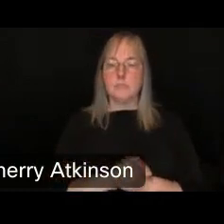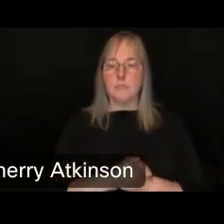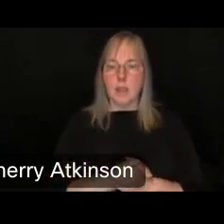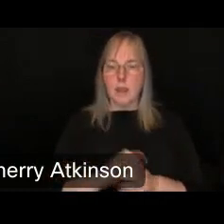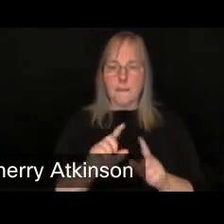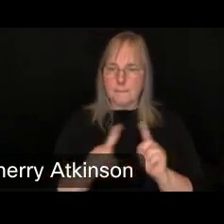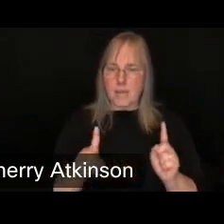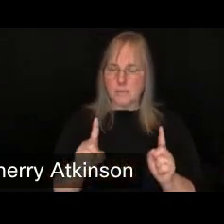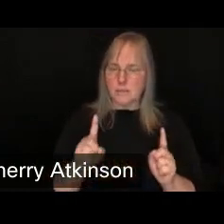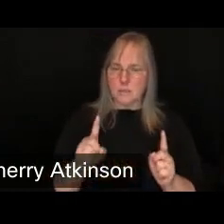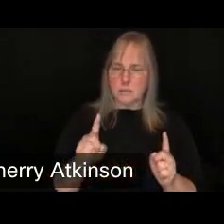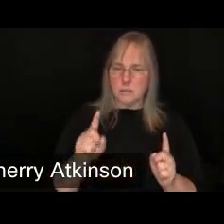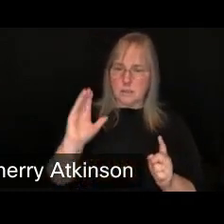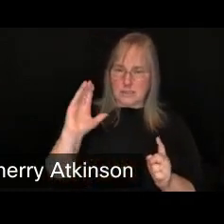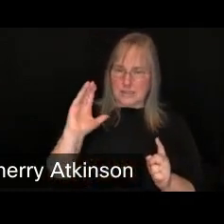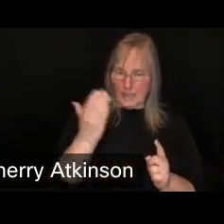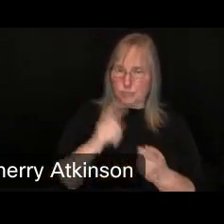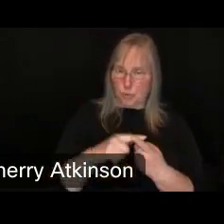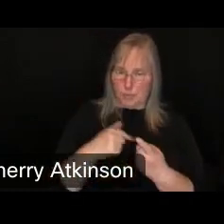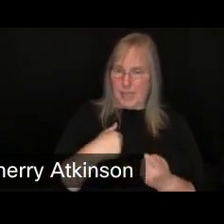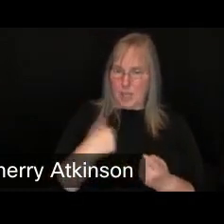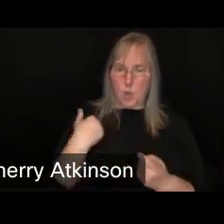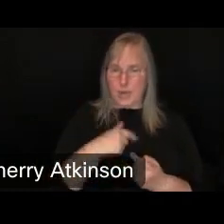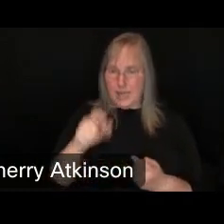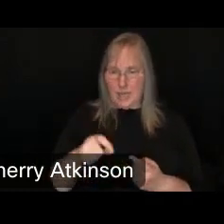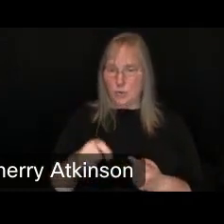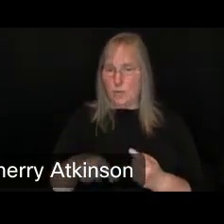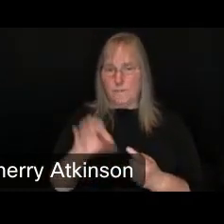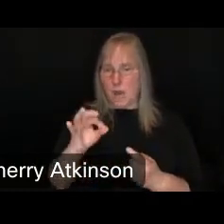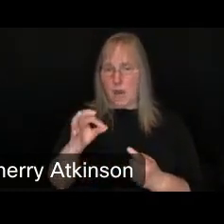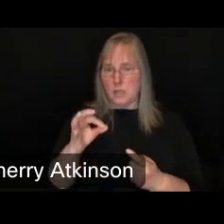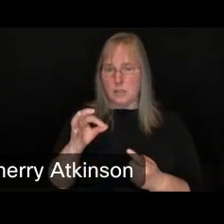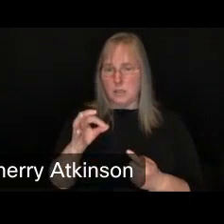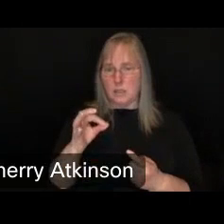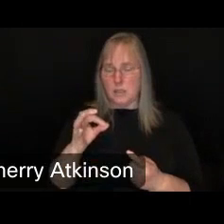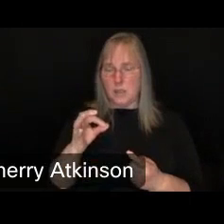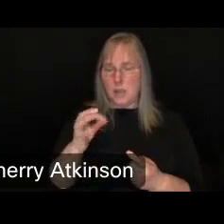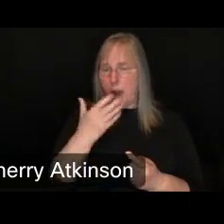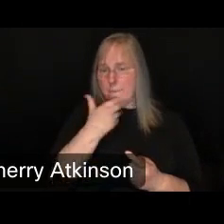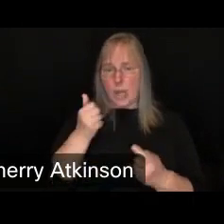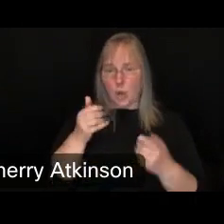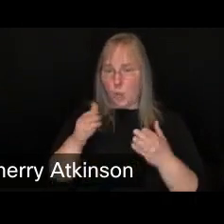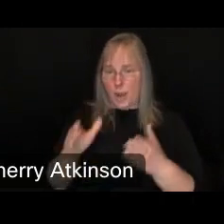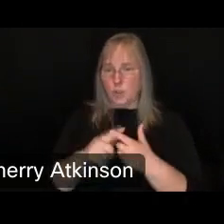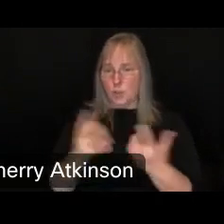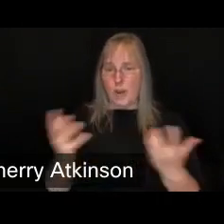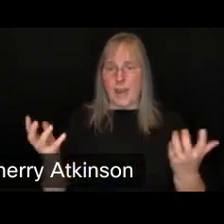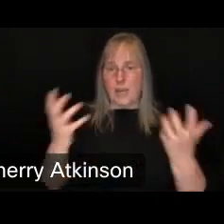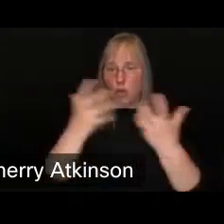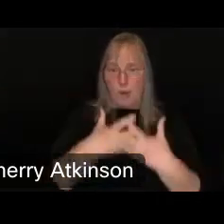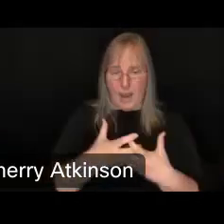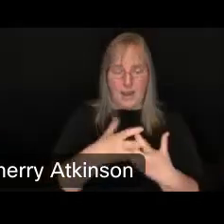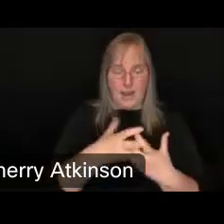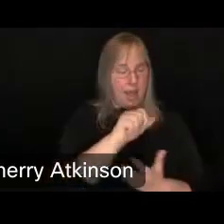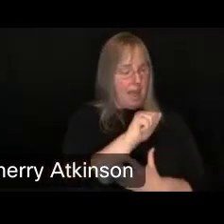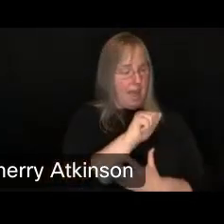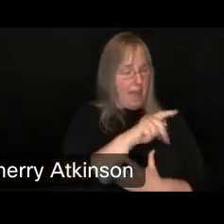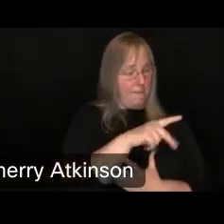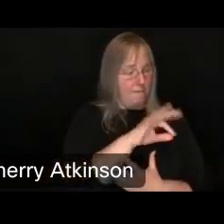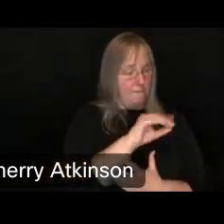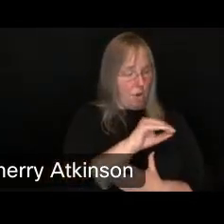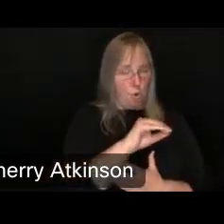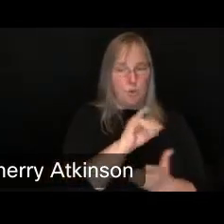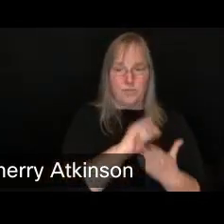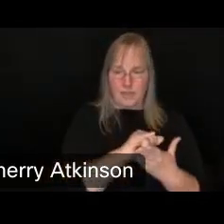it seems to me then we need to somehow find a way to better integrate APFO, which holds up the pace